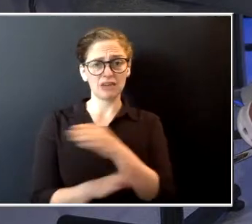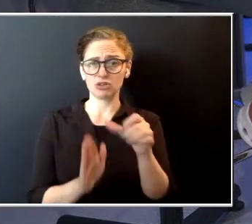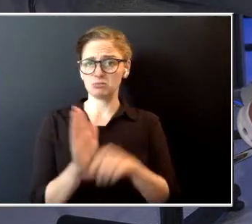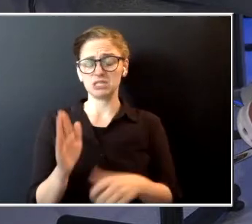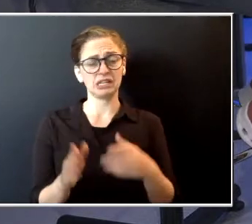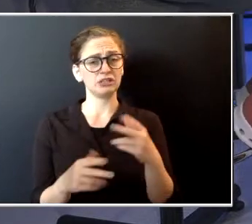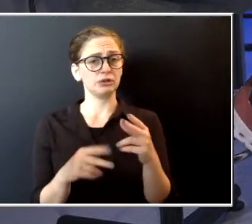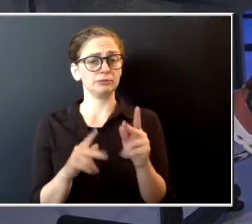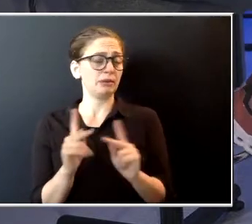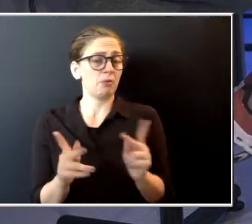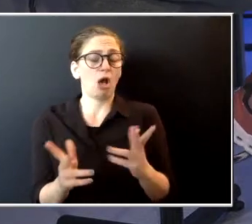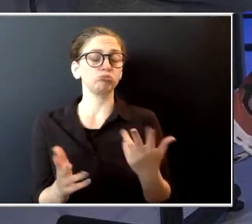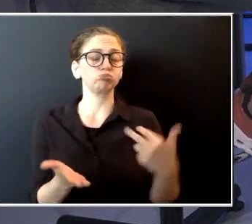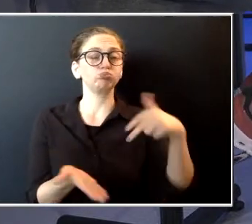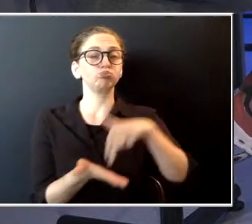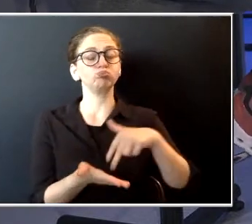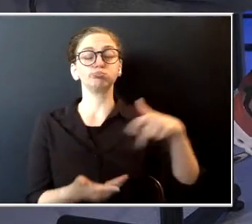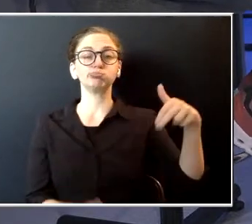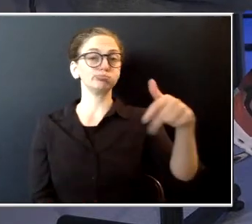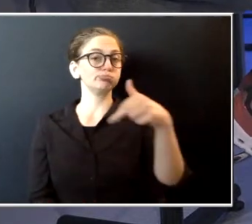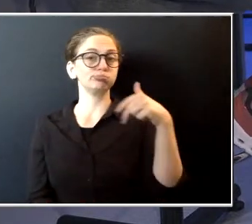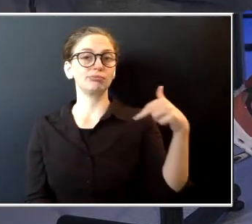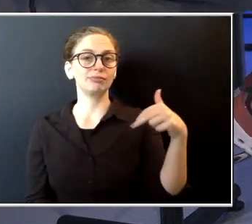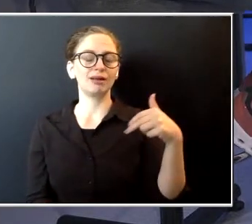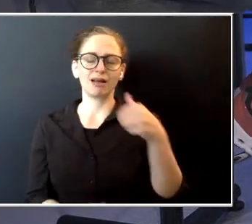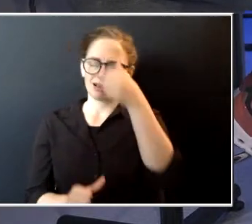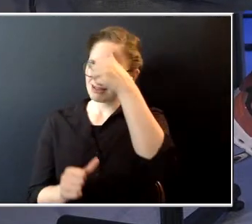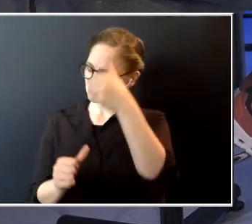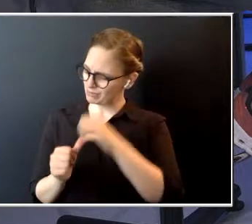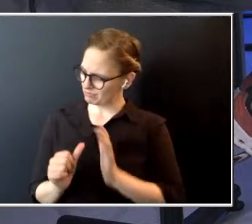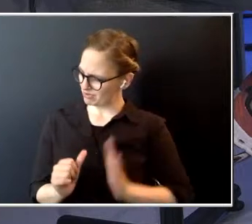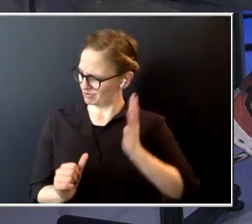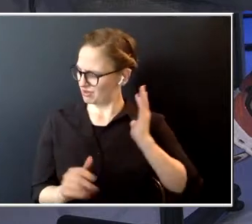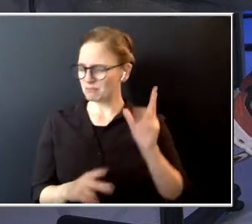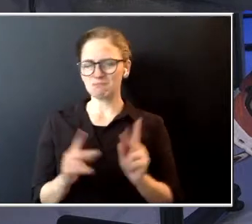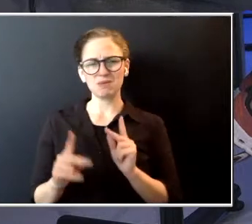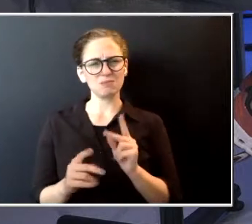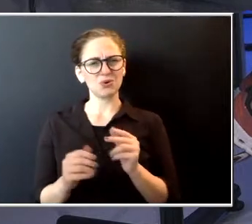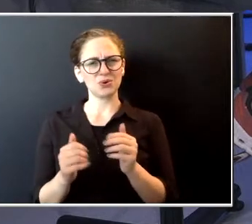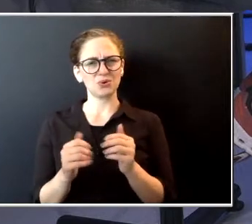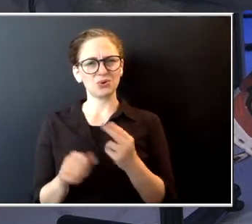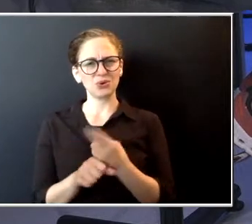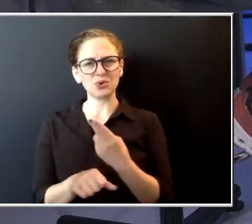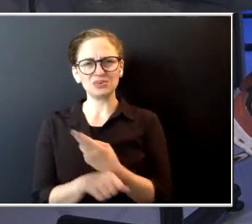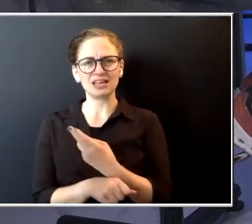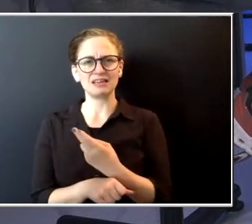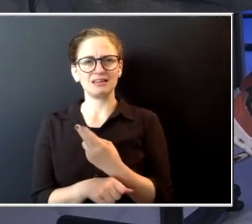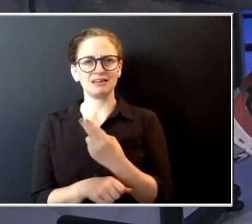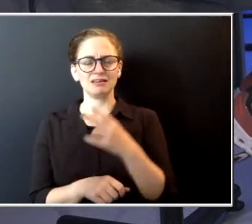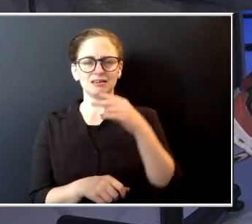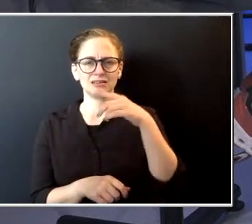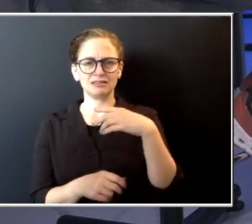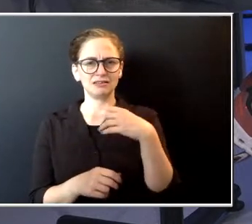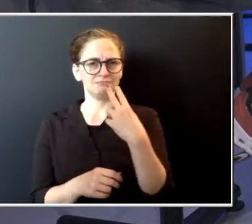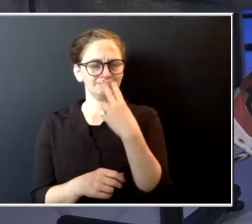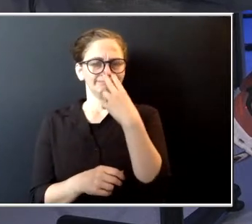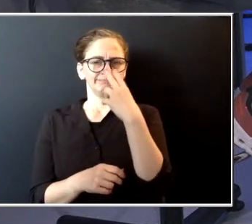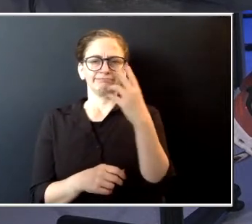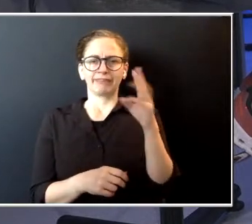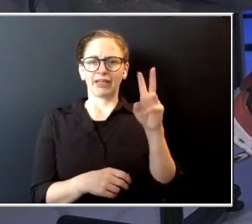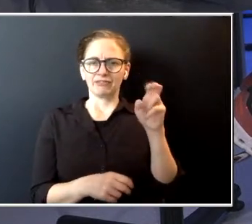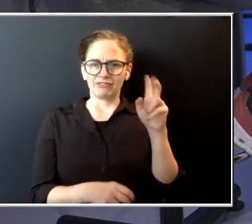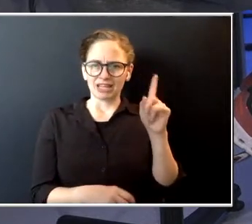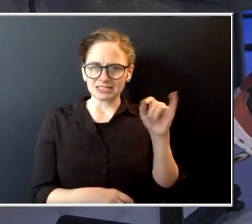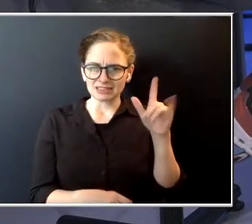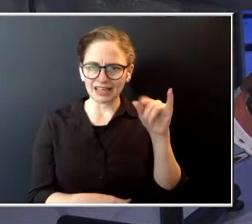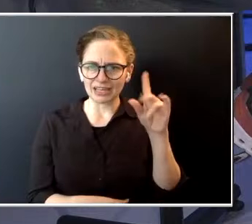remember people were on ventilators, on life support, multiple drips, all these drugs for days afterwards. And things work. Now, if this doesn't work, can